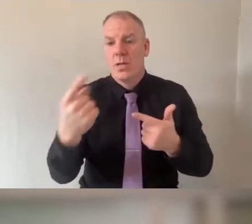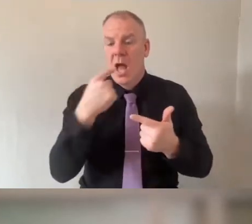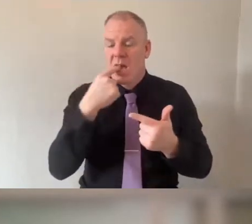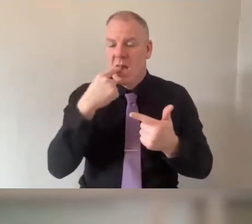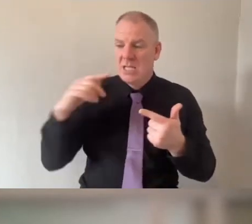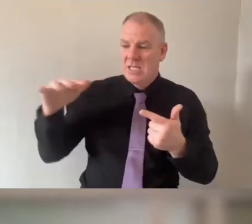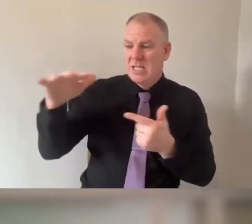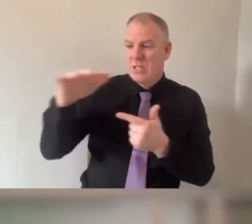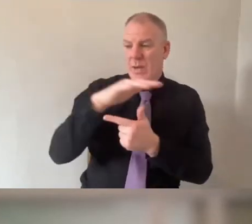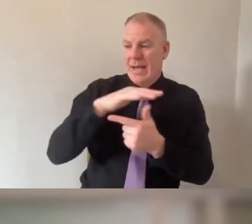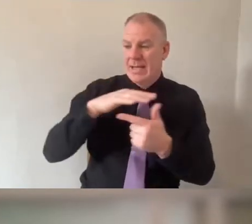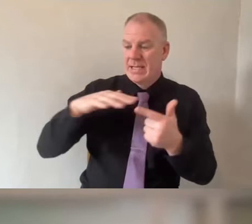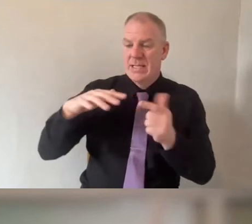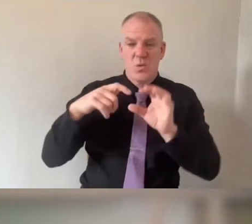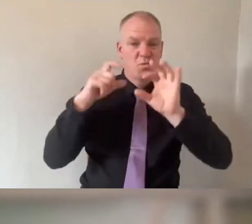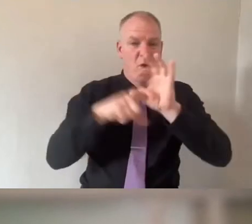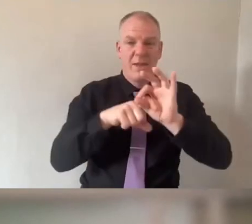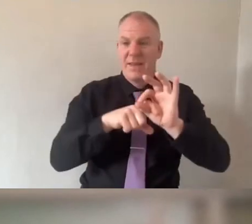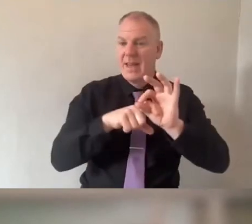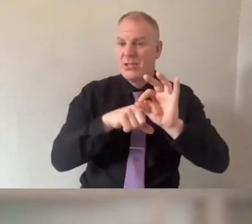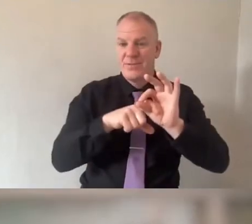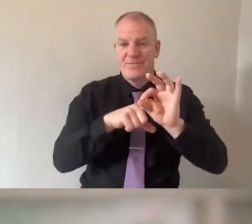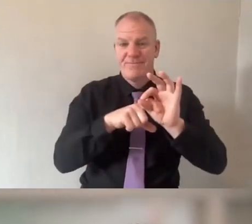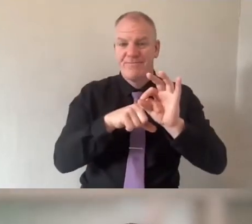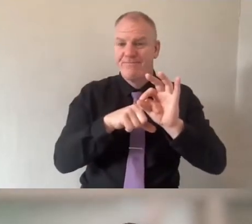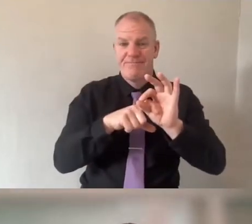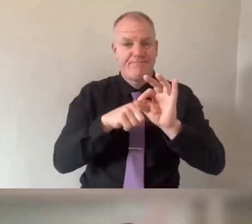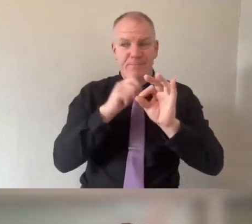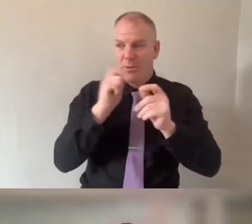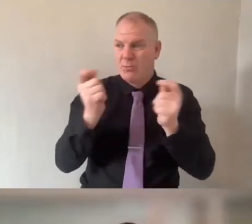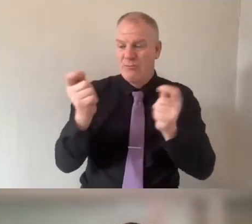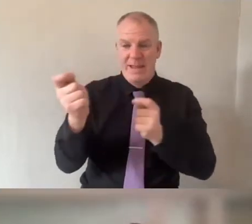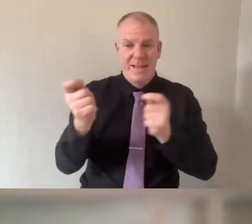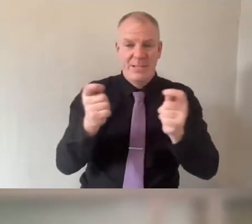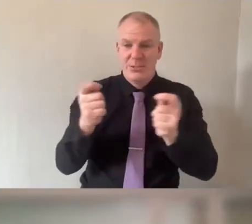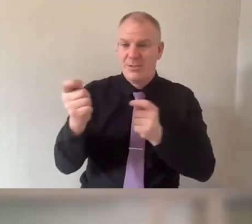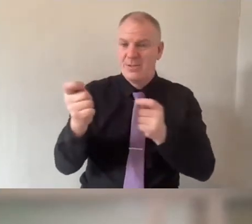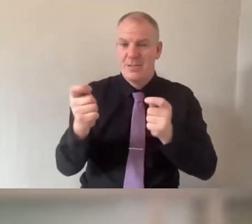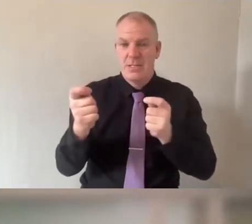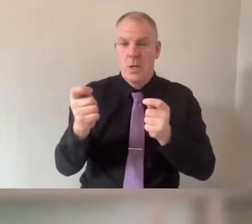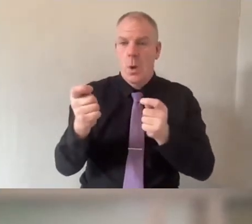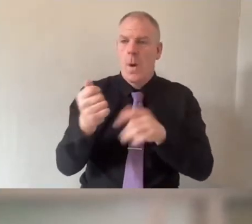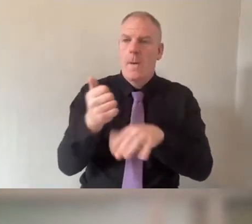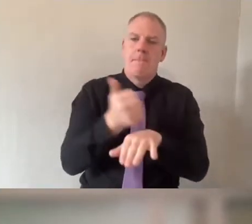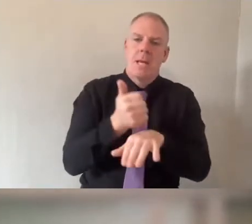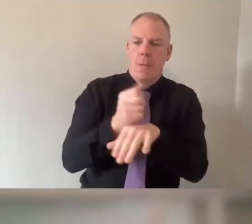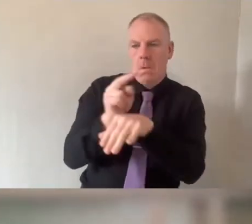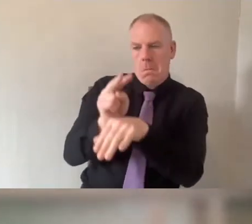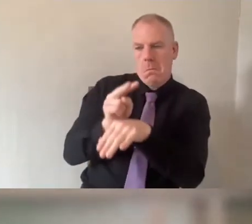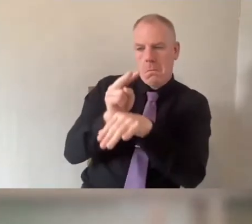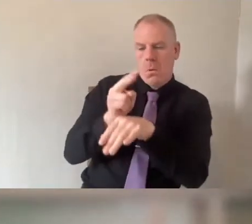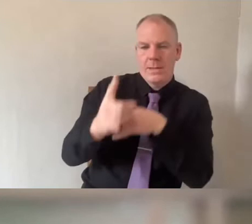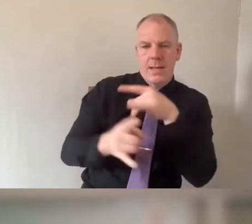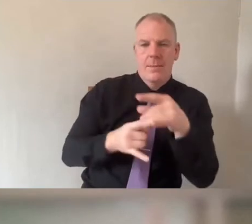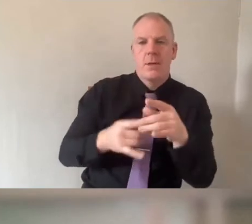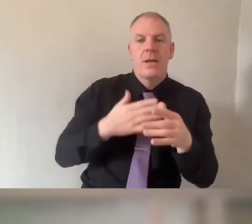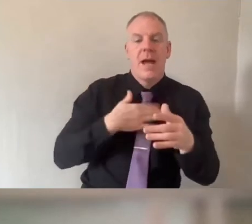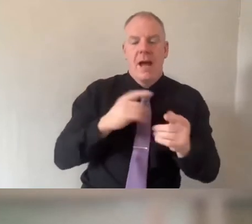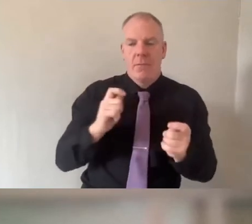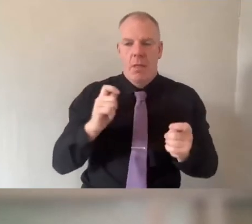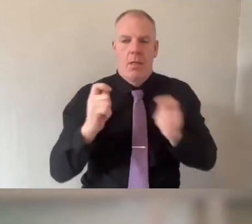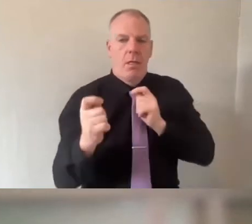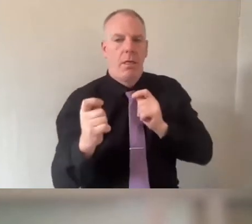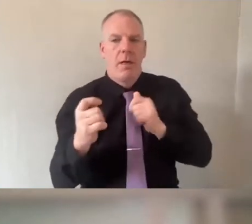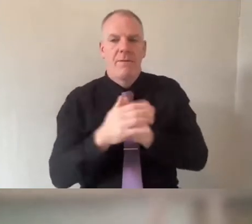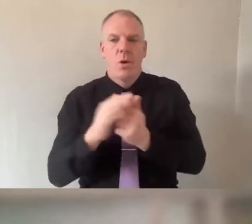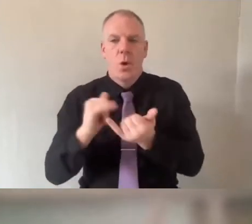where qualifications have been unregulated or minimally regulated, and we've just had to adapt in the interest of